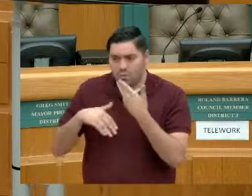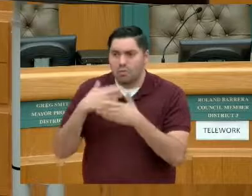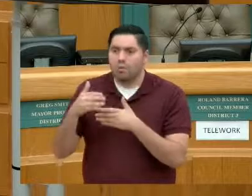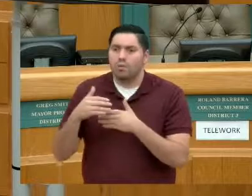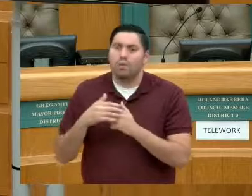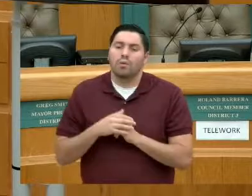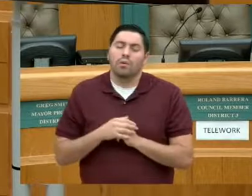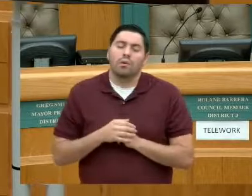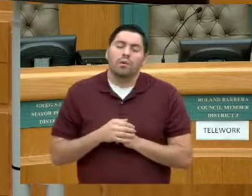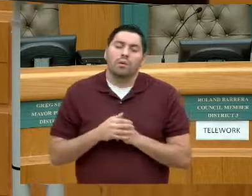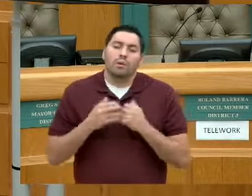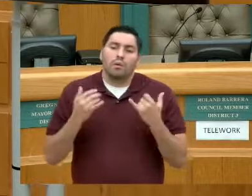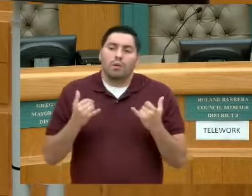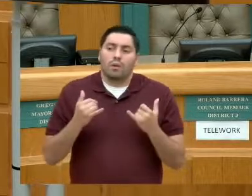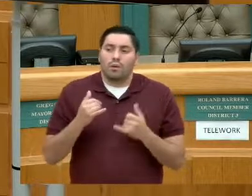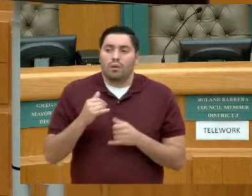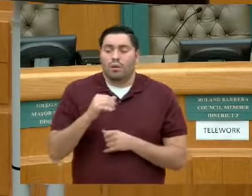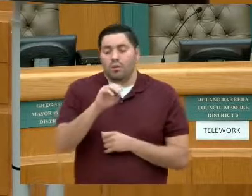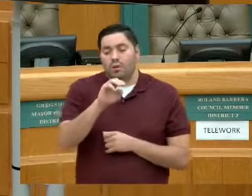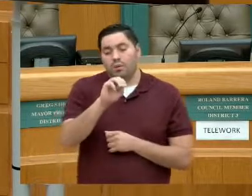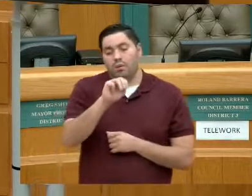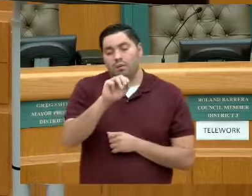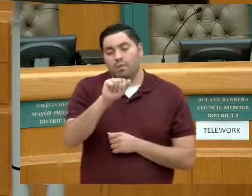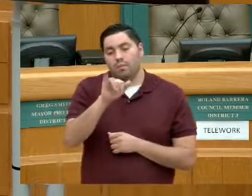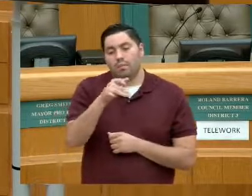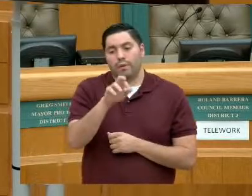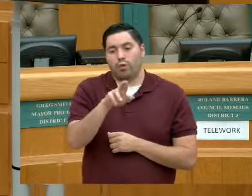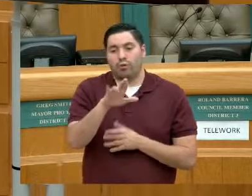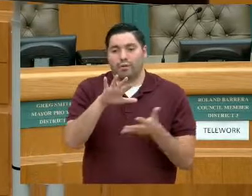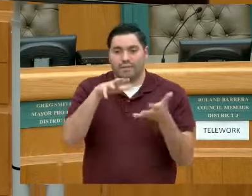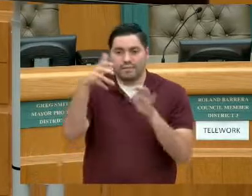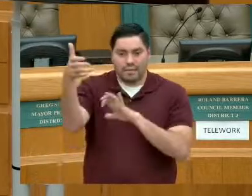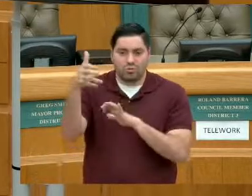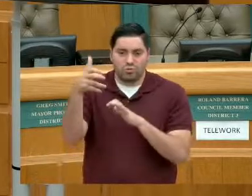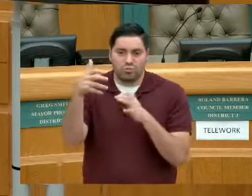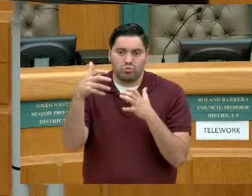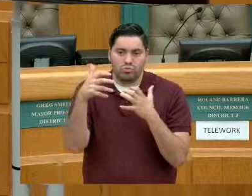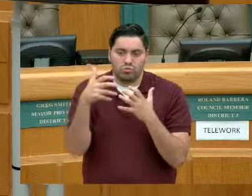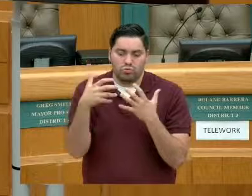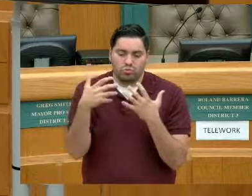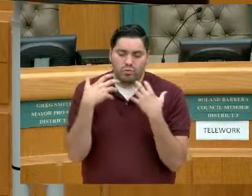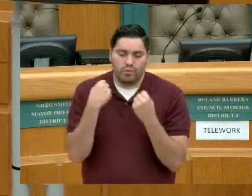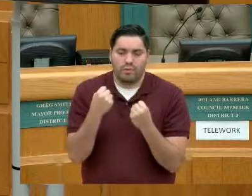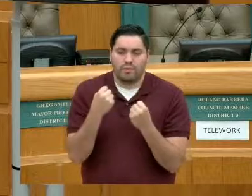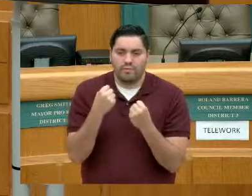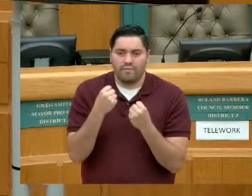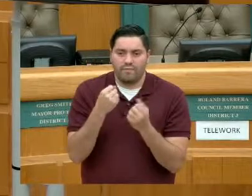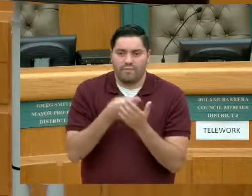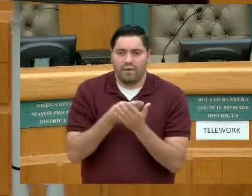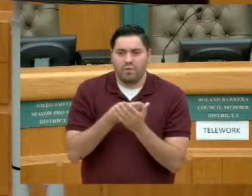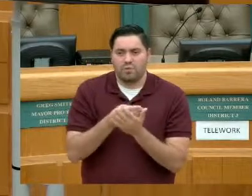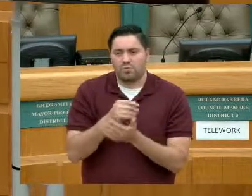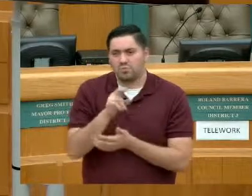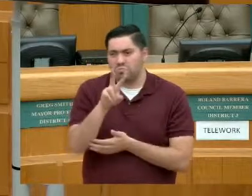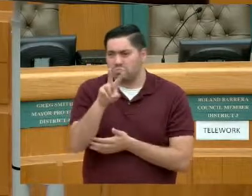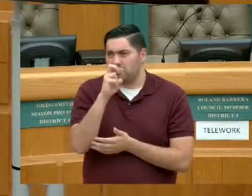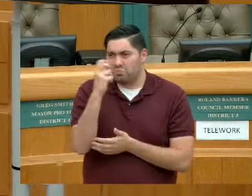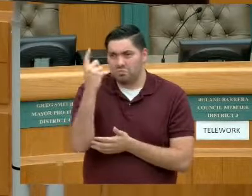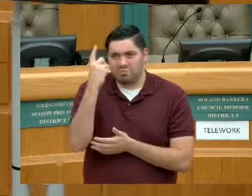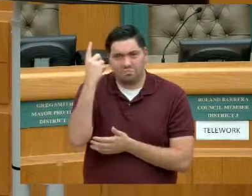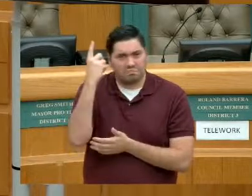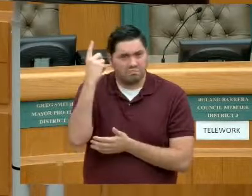mayor's disaster relief fund. We've collected $270-something thousand, distributed